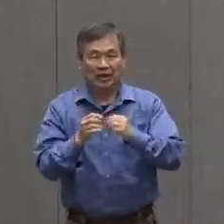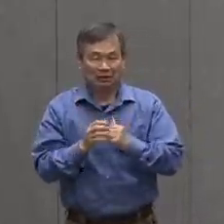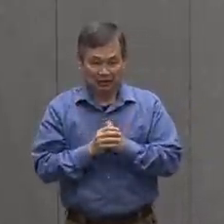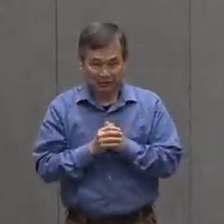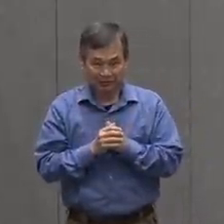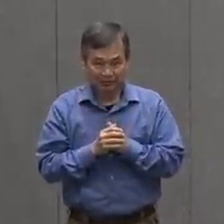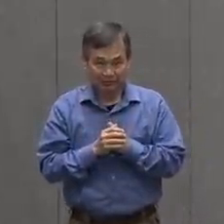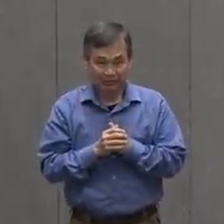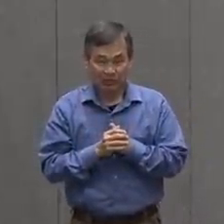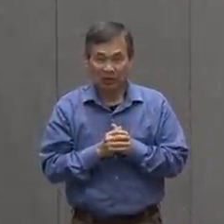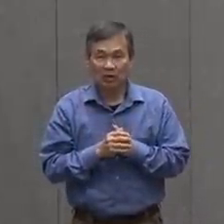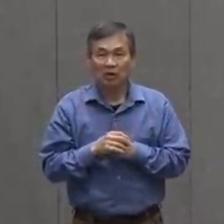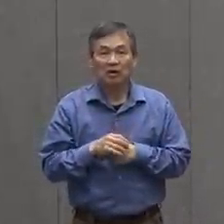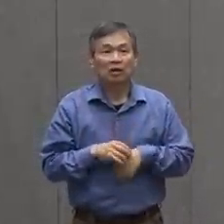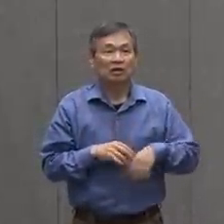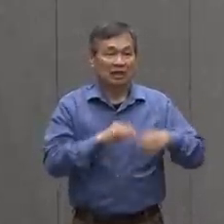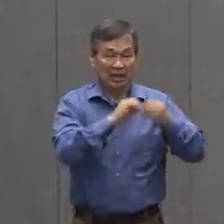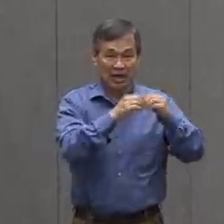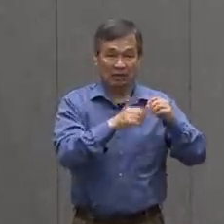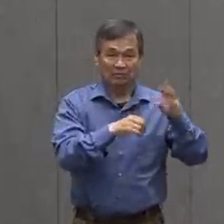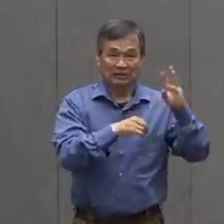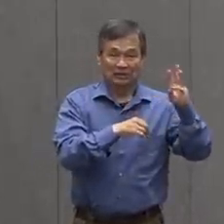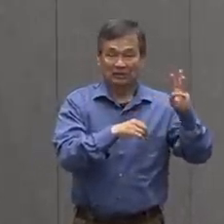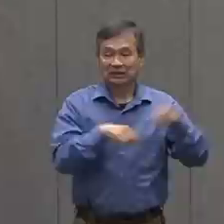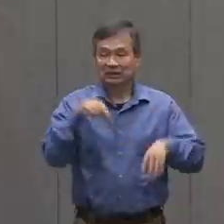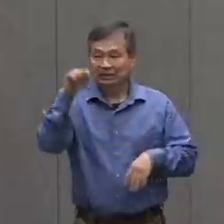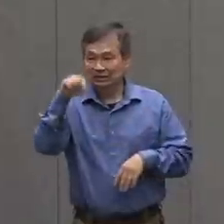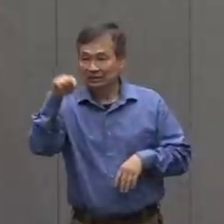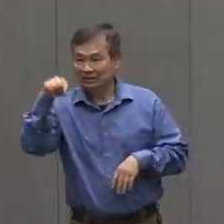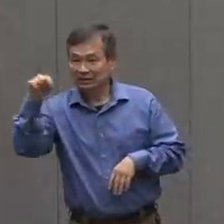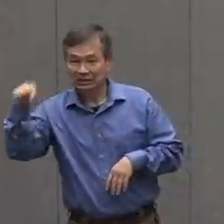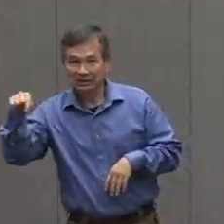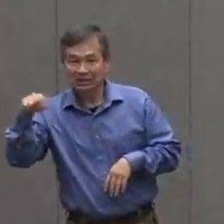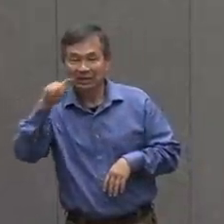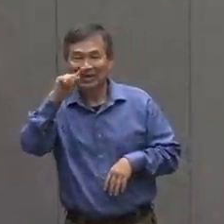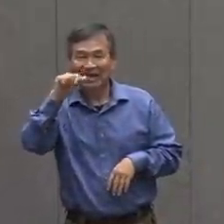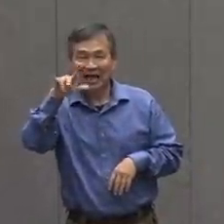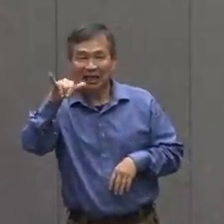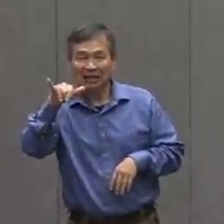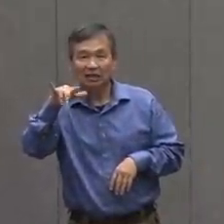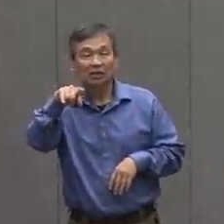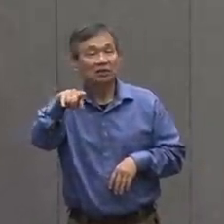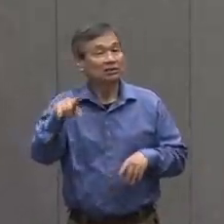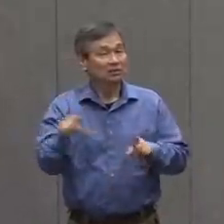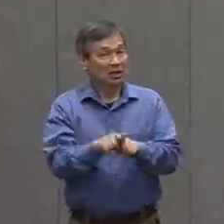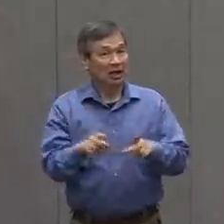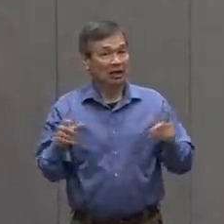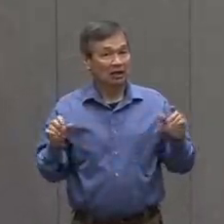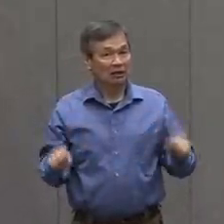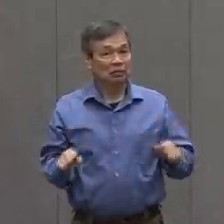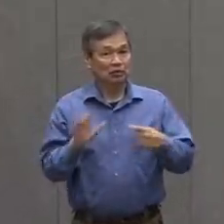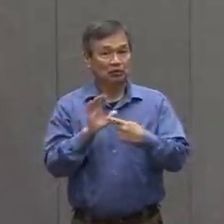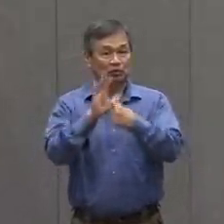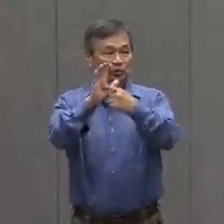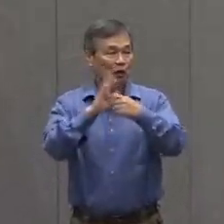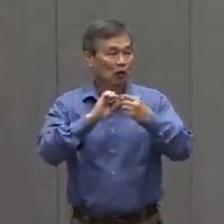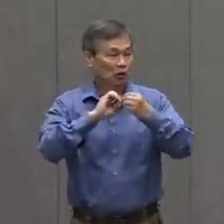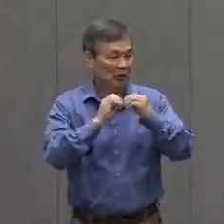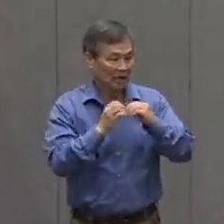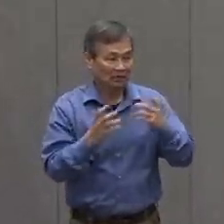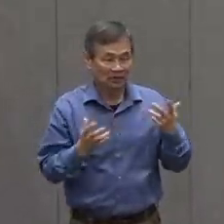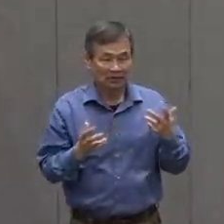game, the numeral and tally marks, just like you use different representations for number of the day with Mrs. B.